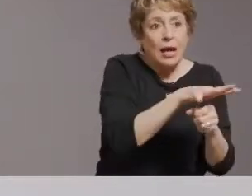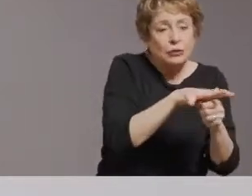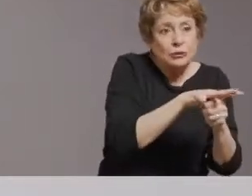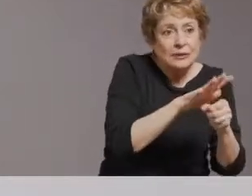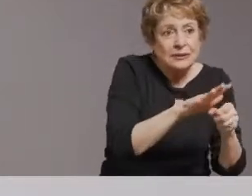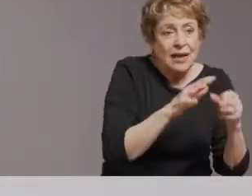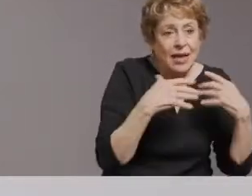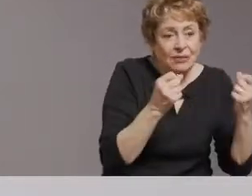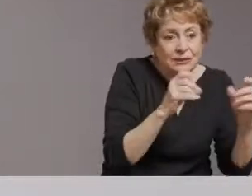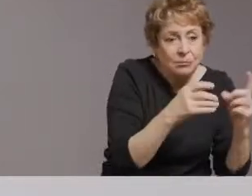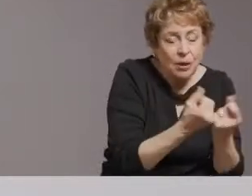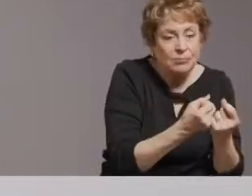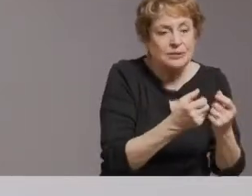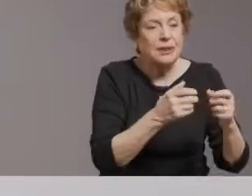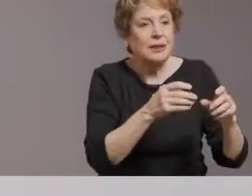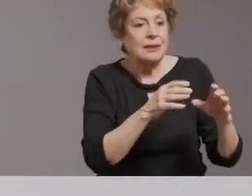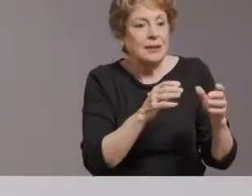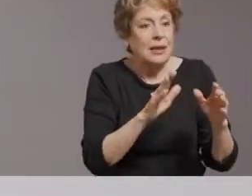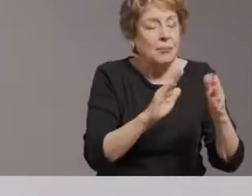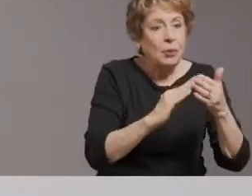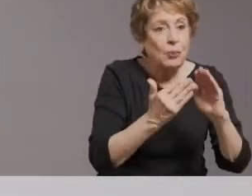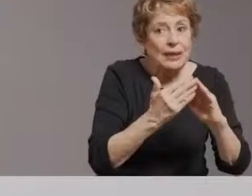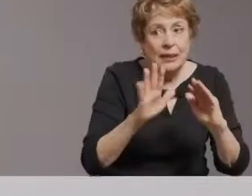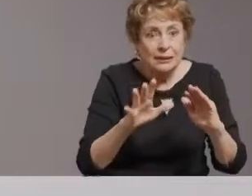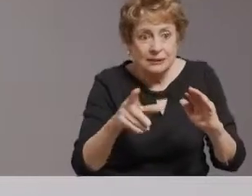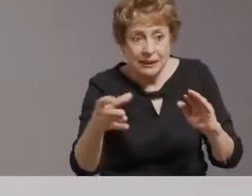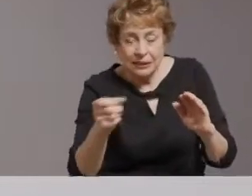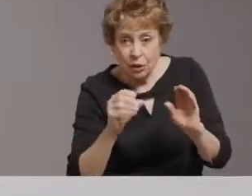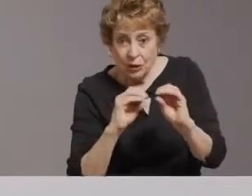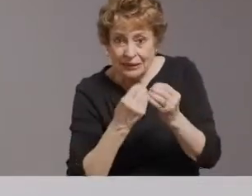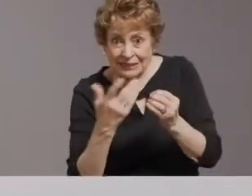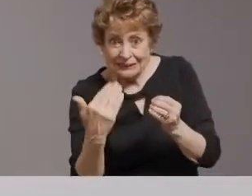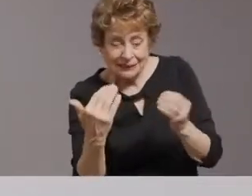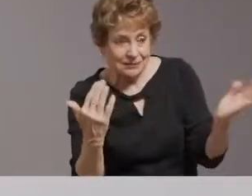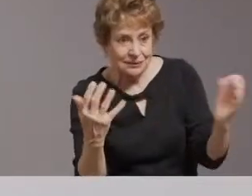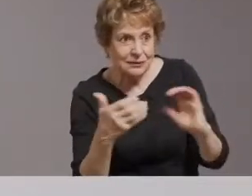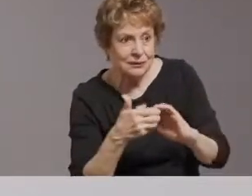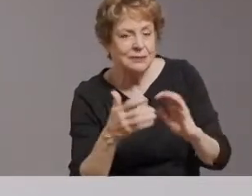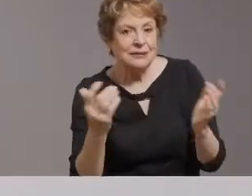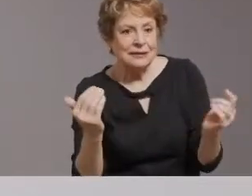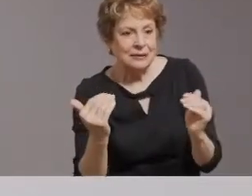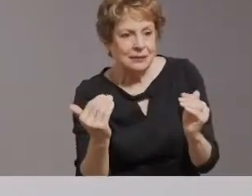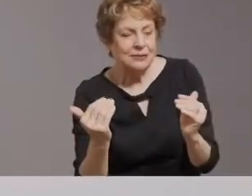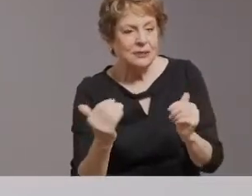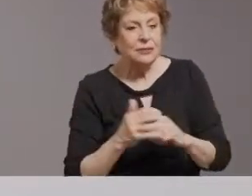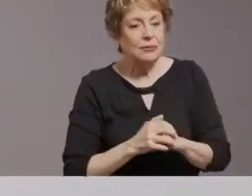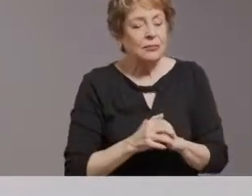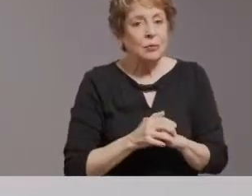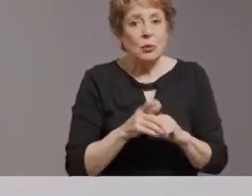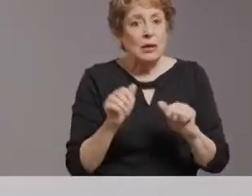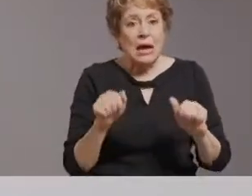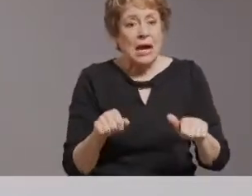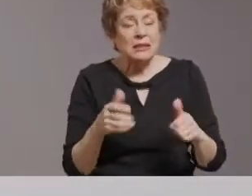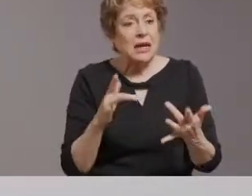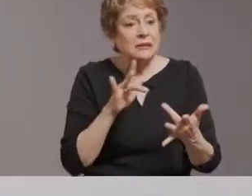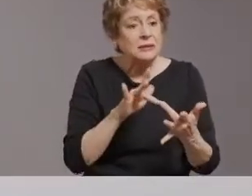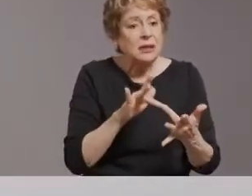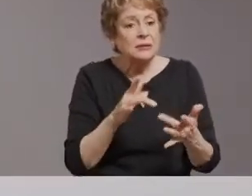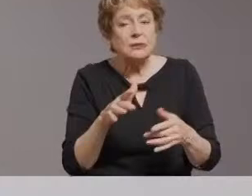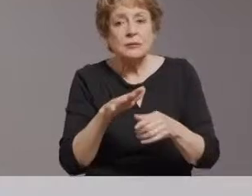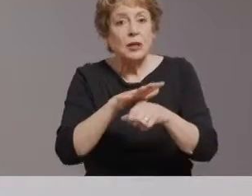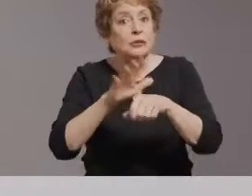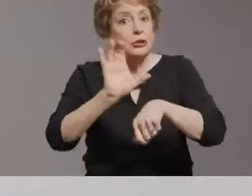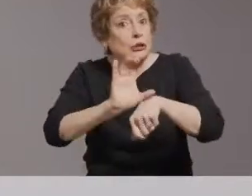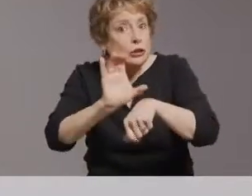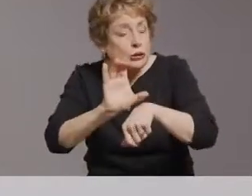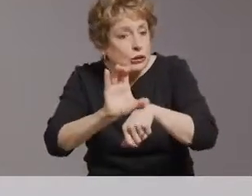those community-based organizations, and even things like, you know, they can reach out to local churches, like bring your